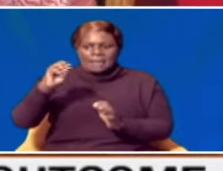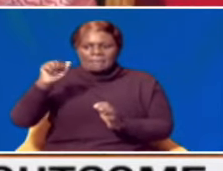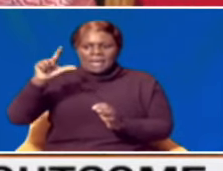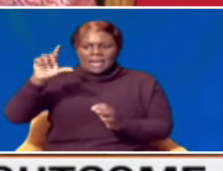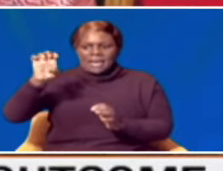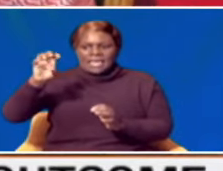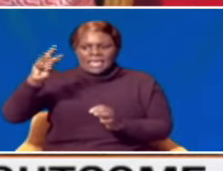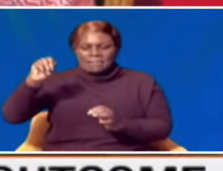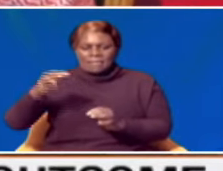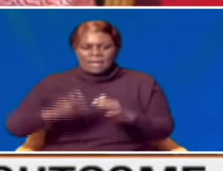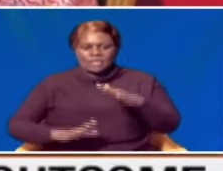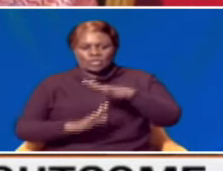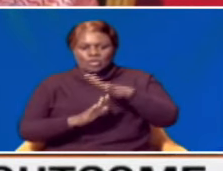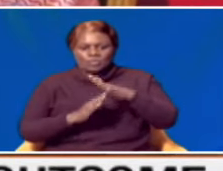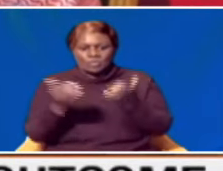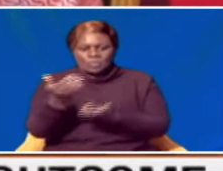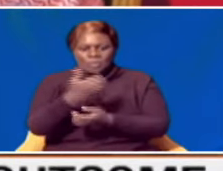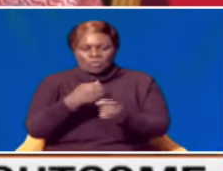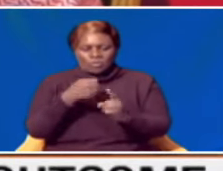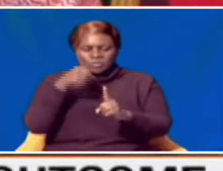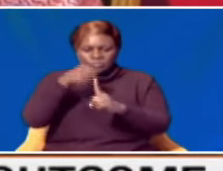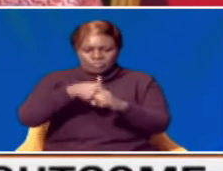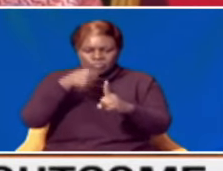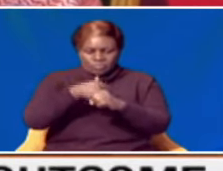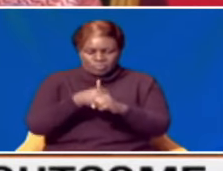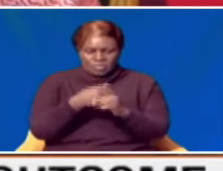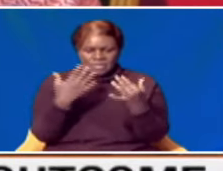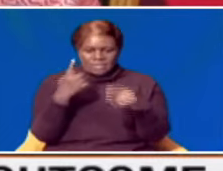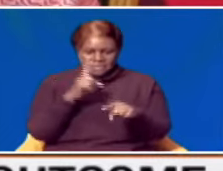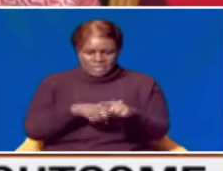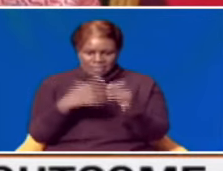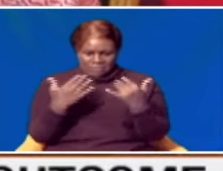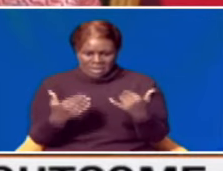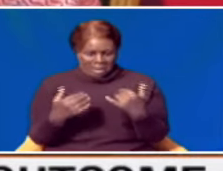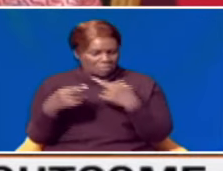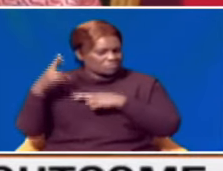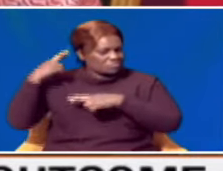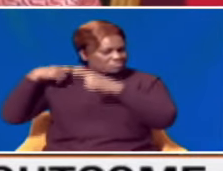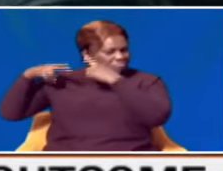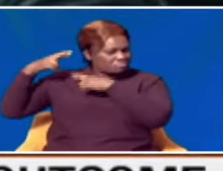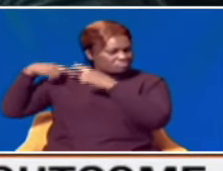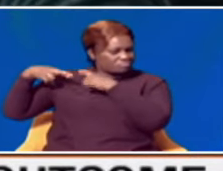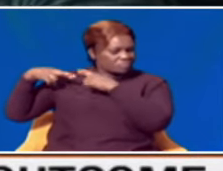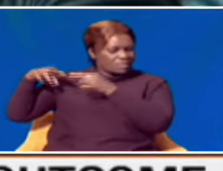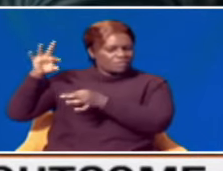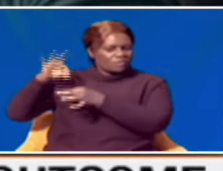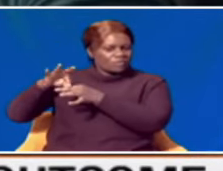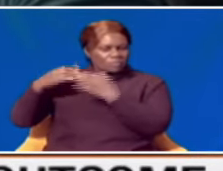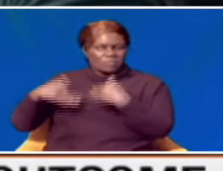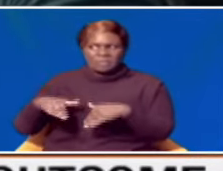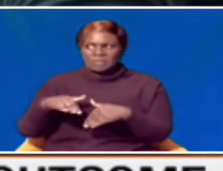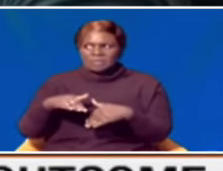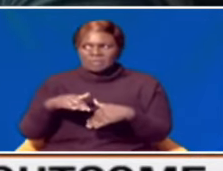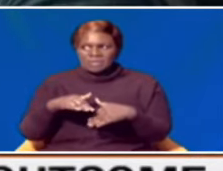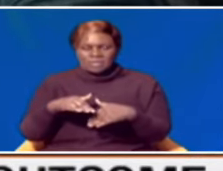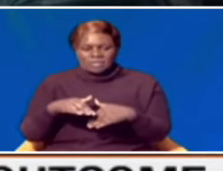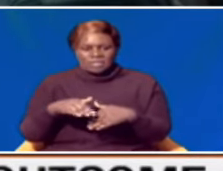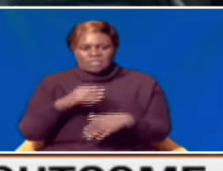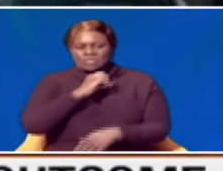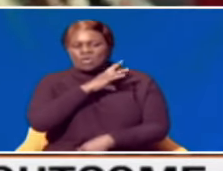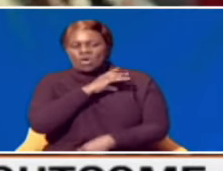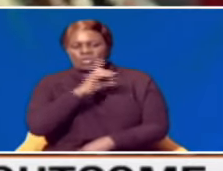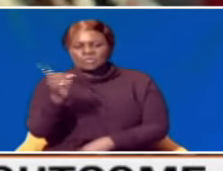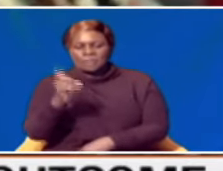who has been leading the economic freedom fighters, it is time for reflection. Voters no longer resonate with his